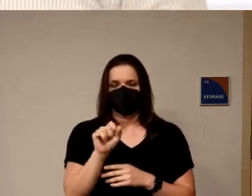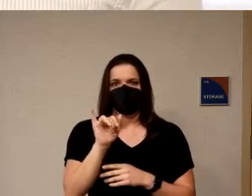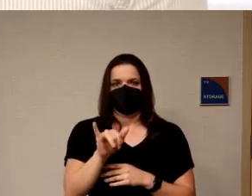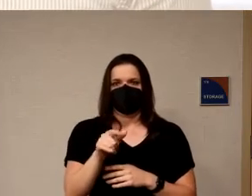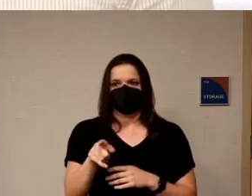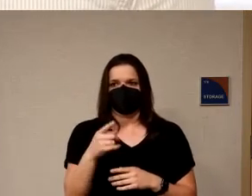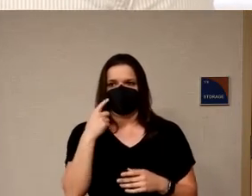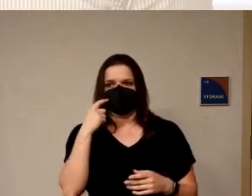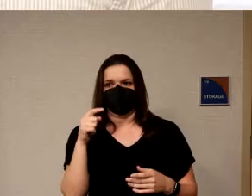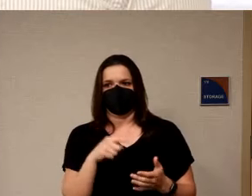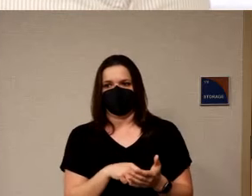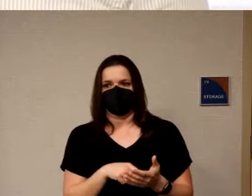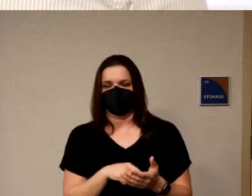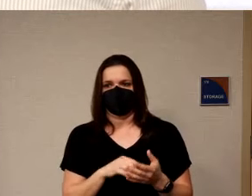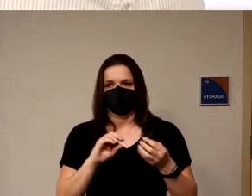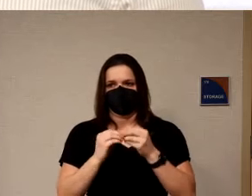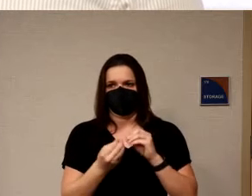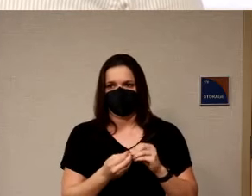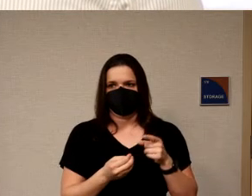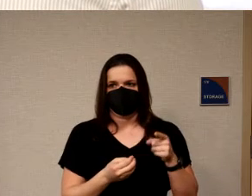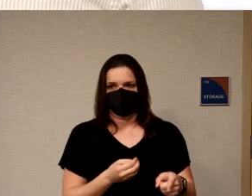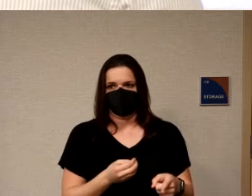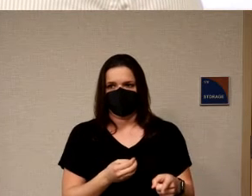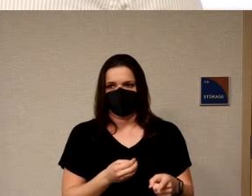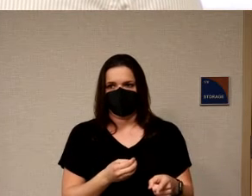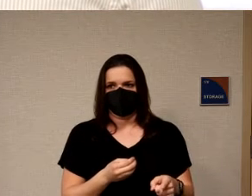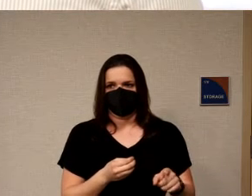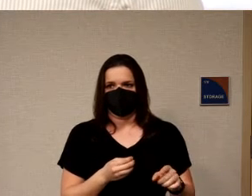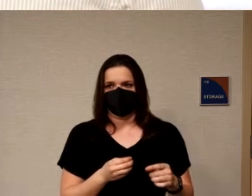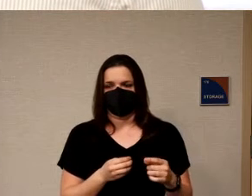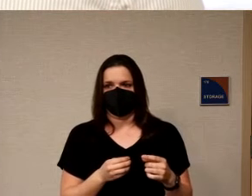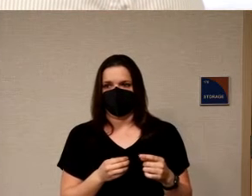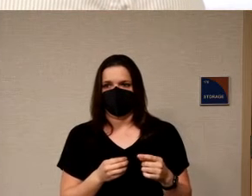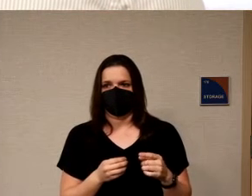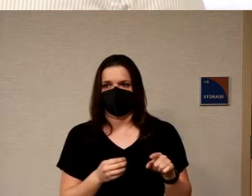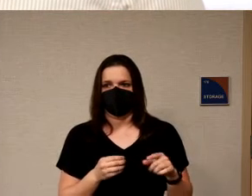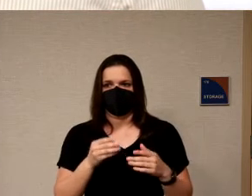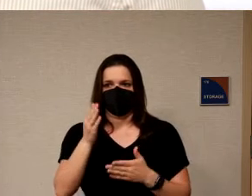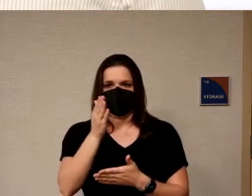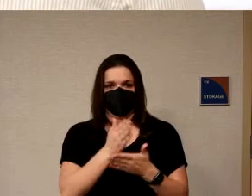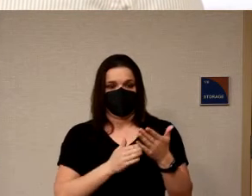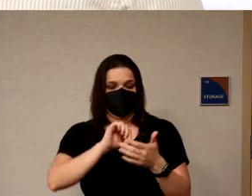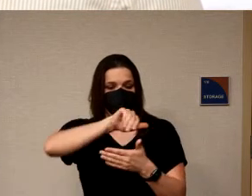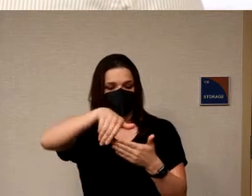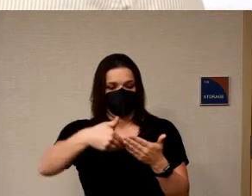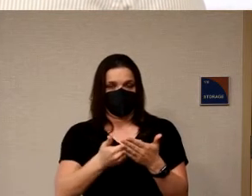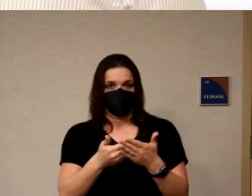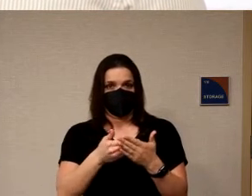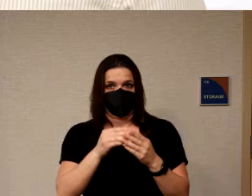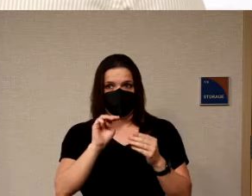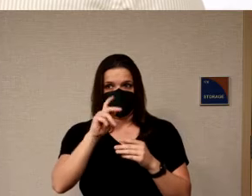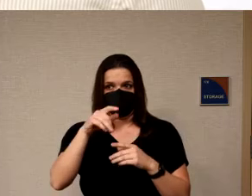and you just look at the numbers like right here for Right. the ones. Right. So I went through all the maps and just